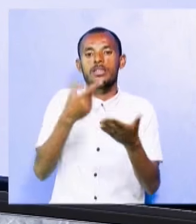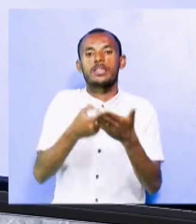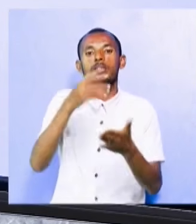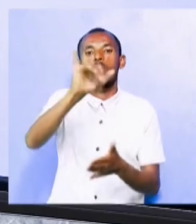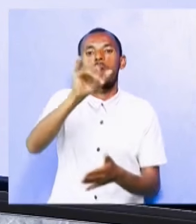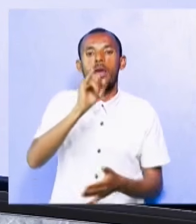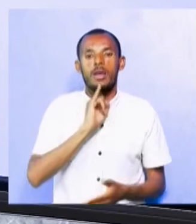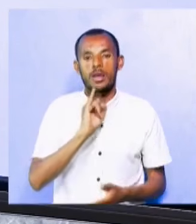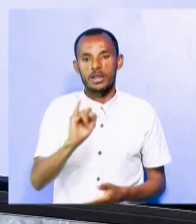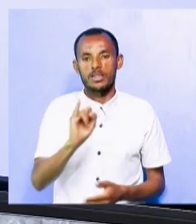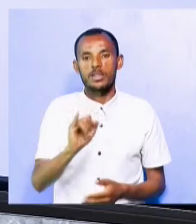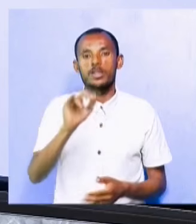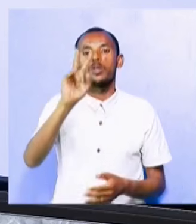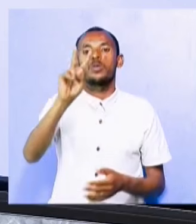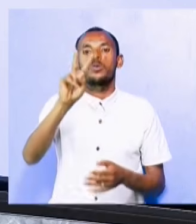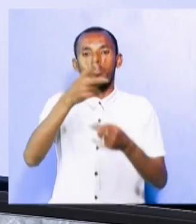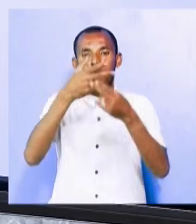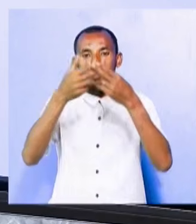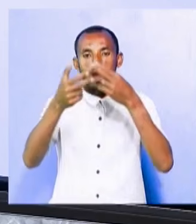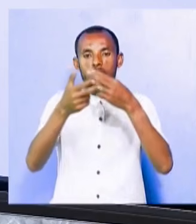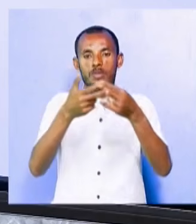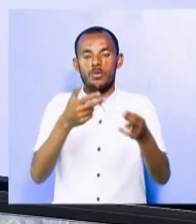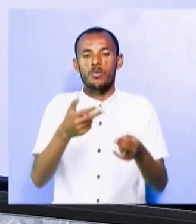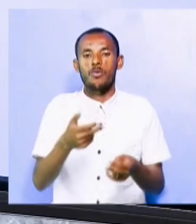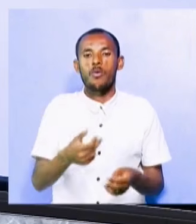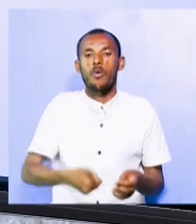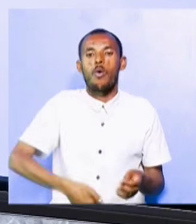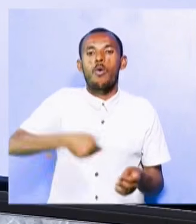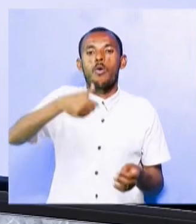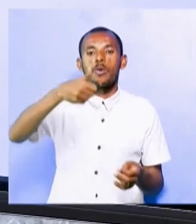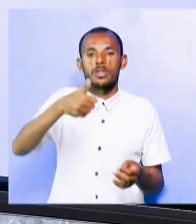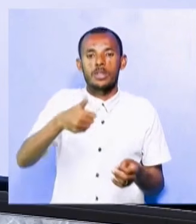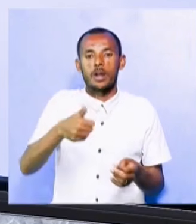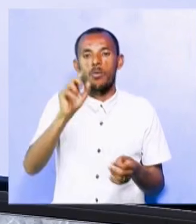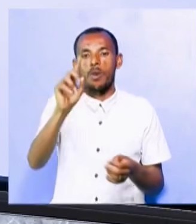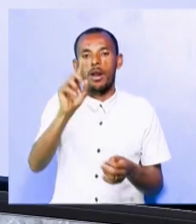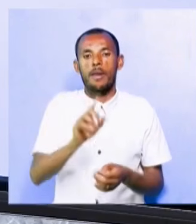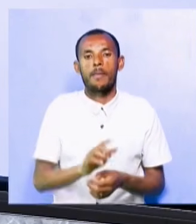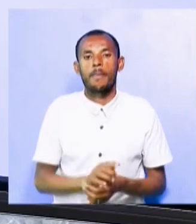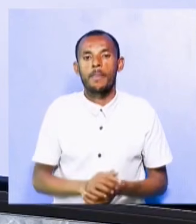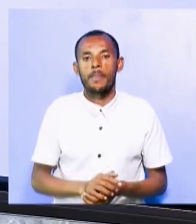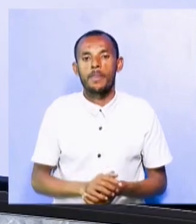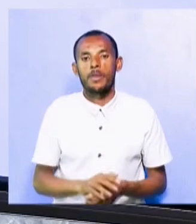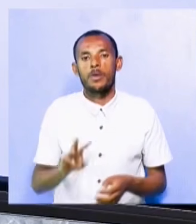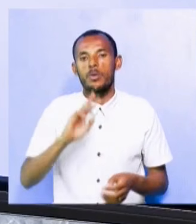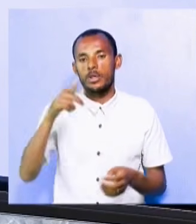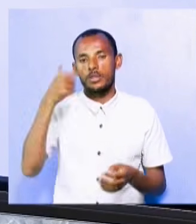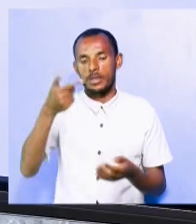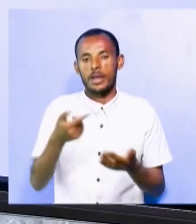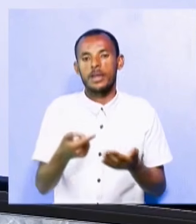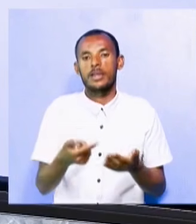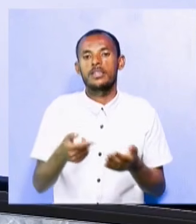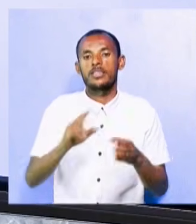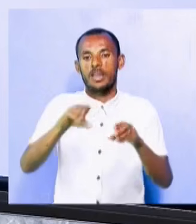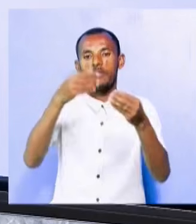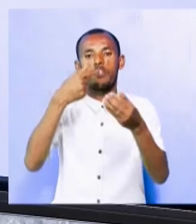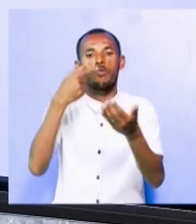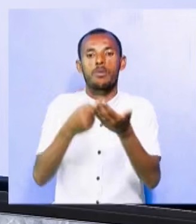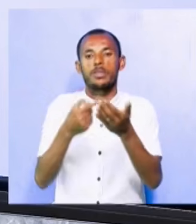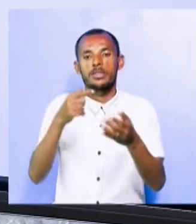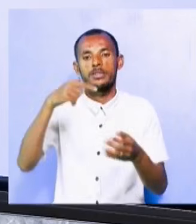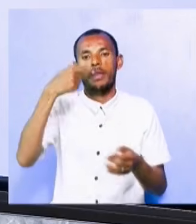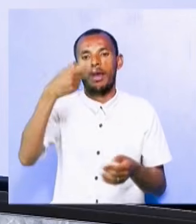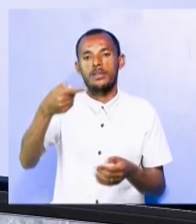is twice of the old one, okay? Because we said here the given information